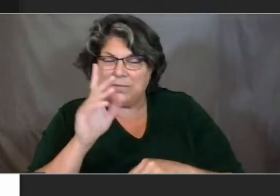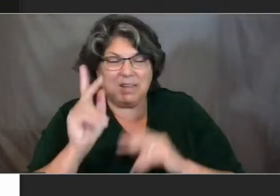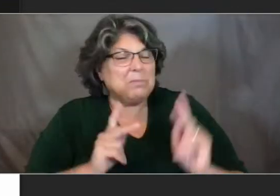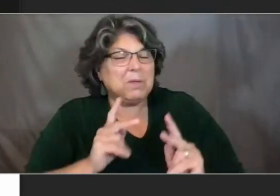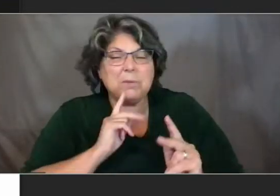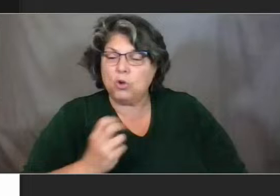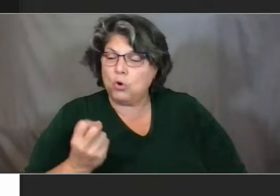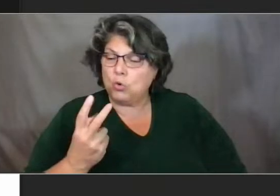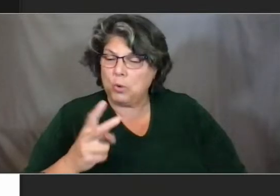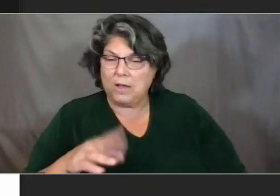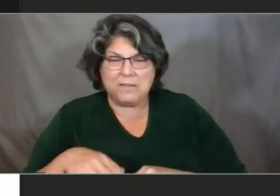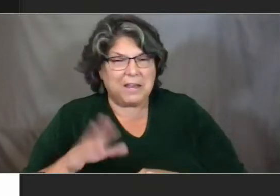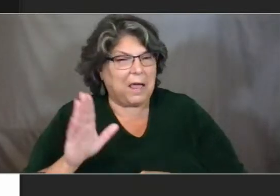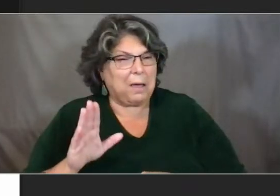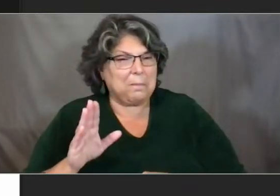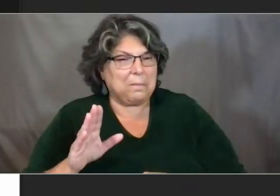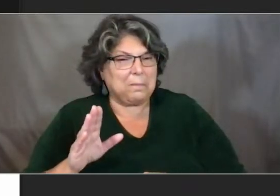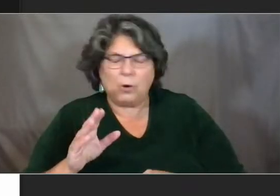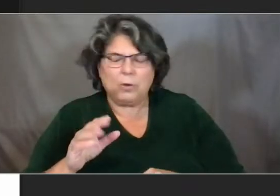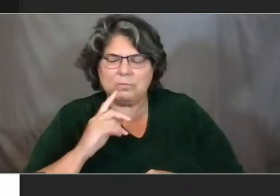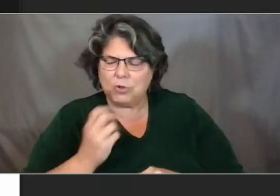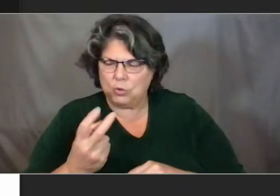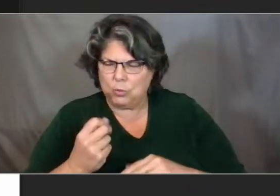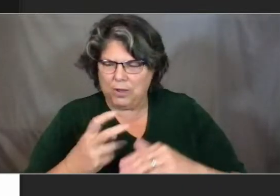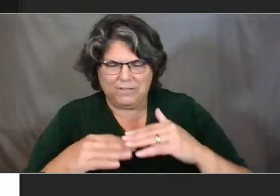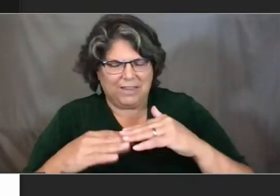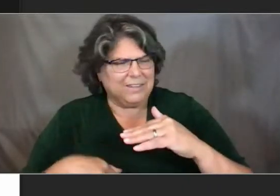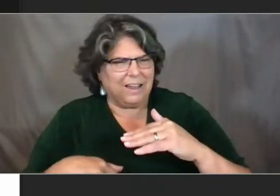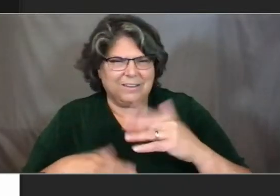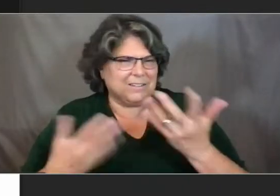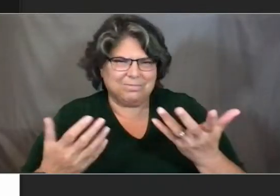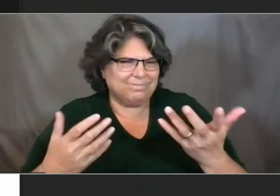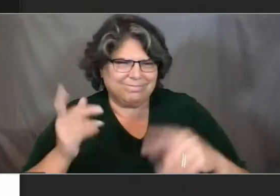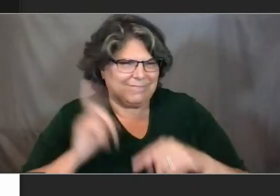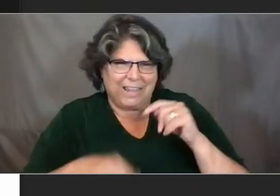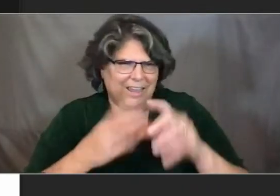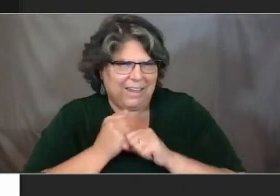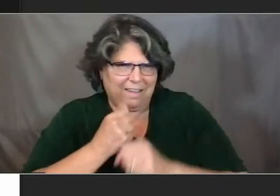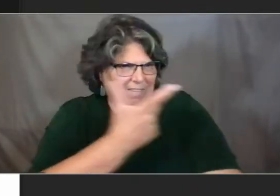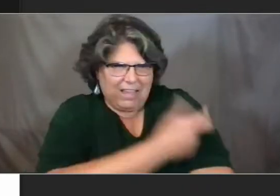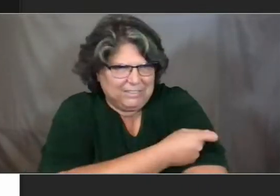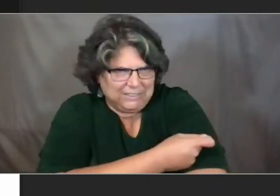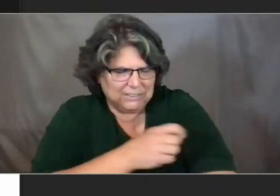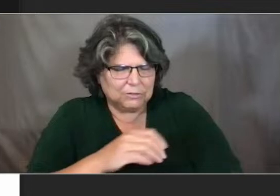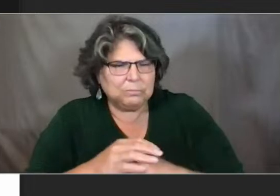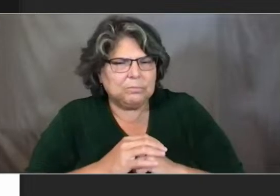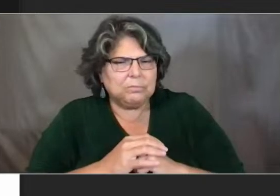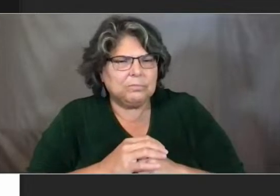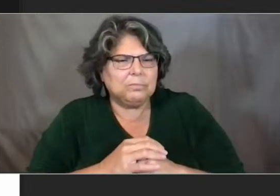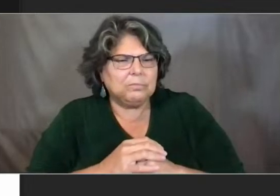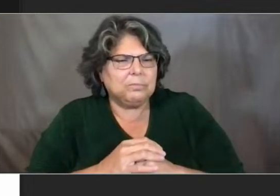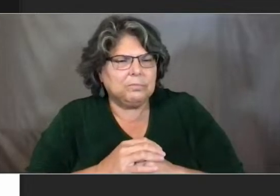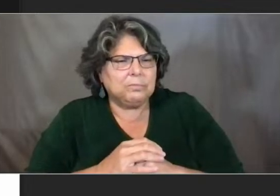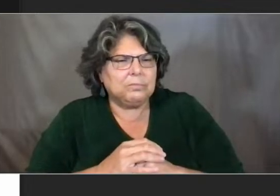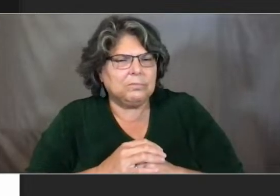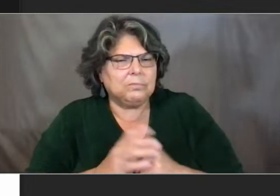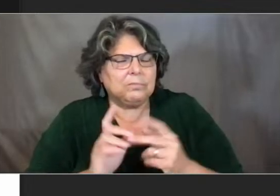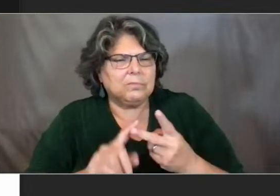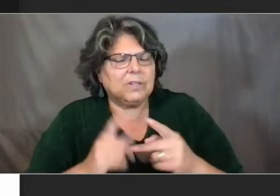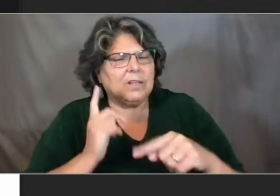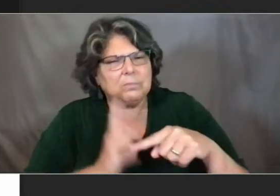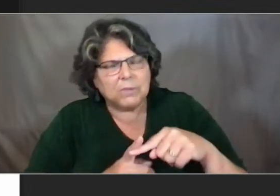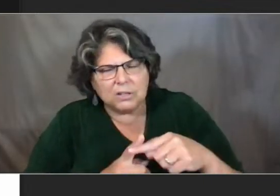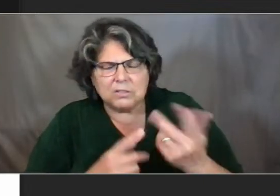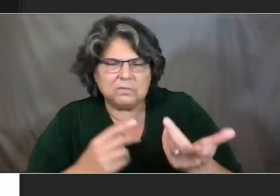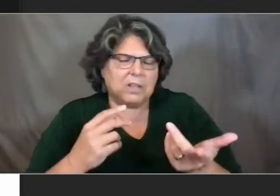older those 12 and younger, sorry, are not eligible for the vaccine, as well as our ethnicity